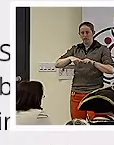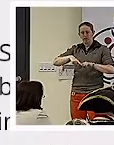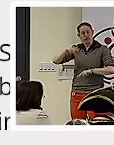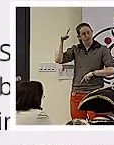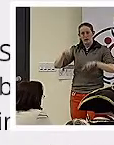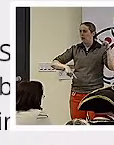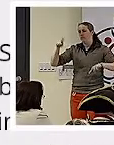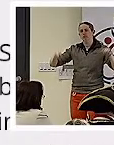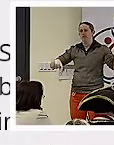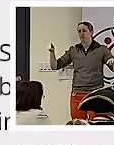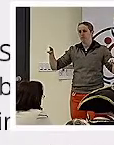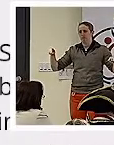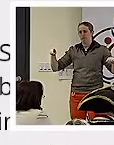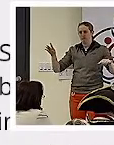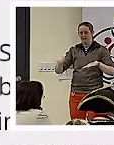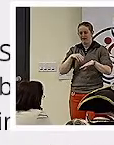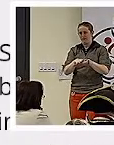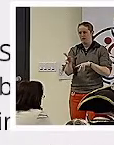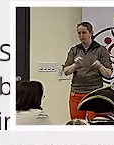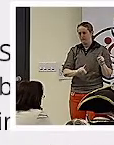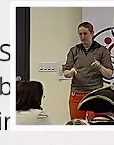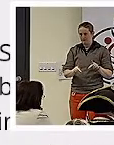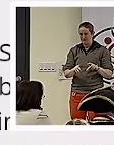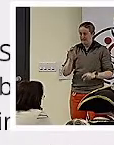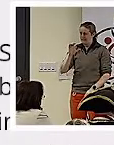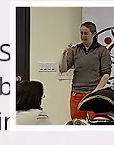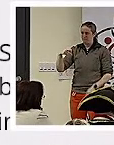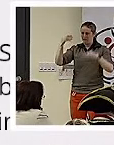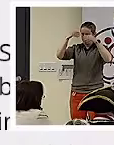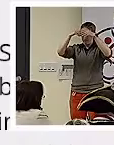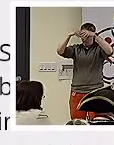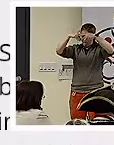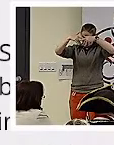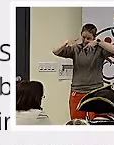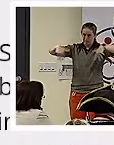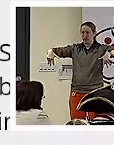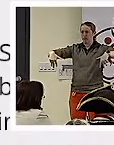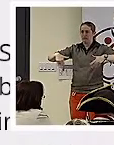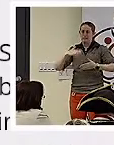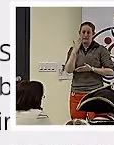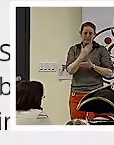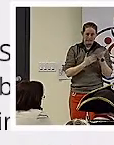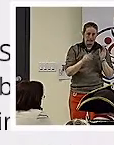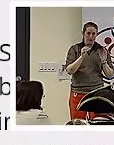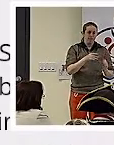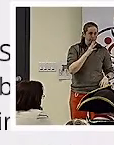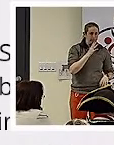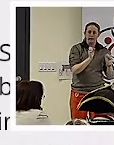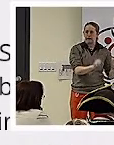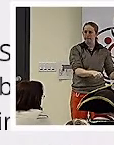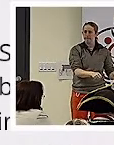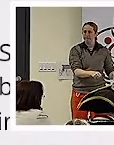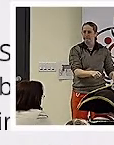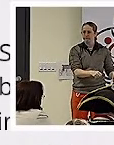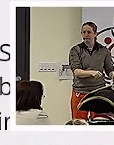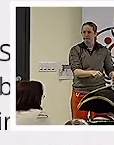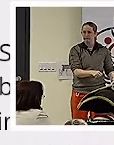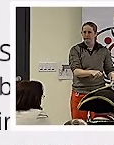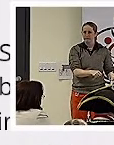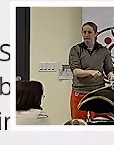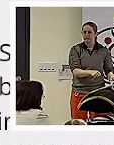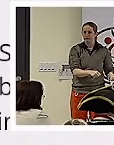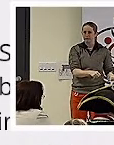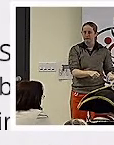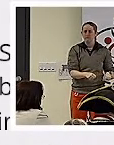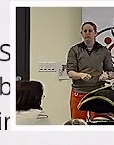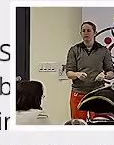ways. Cerebral palsy is an umbrella where some people can talk and some people can